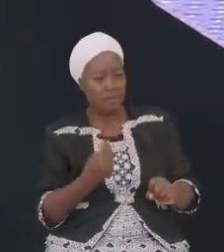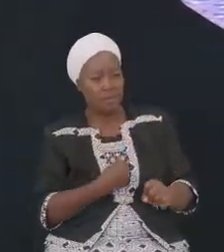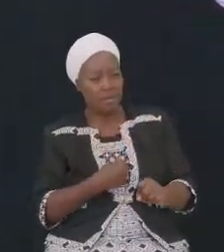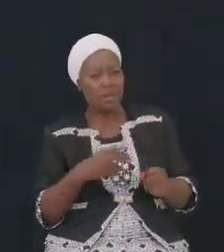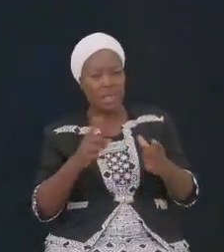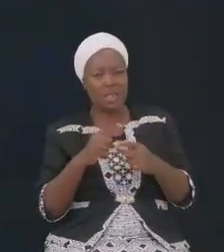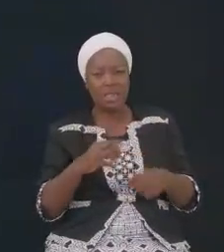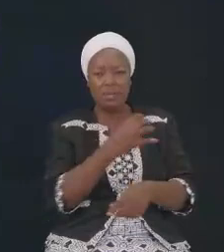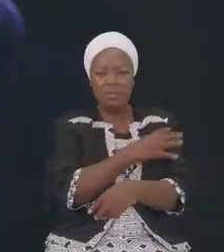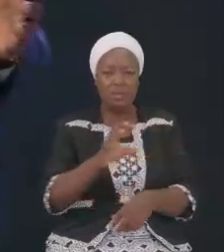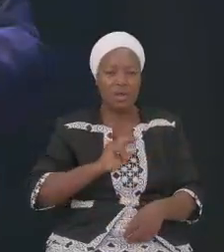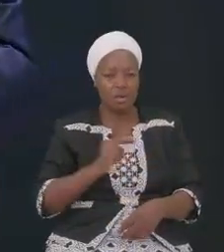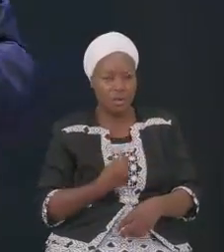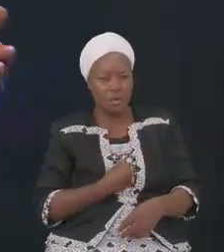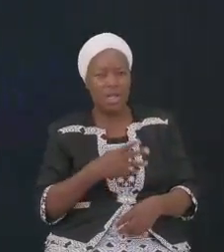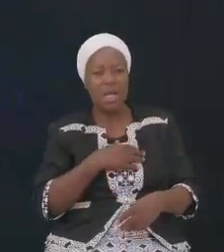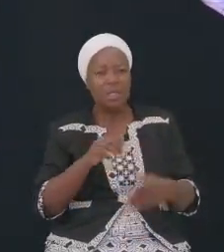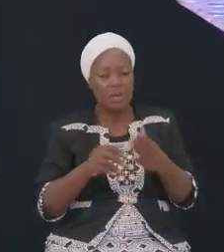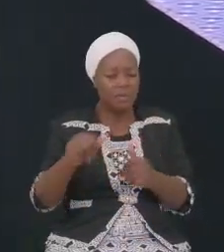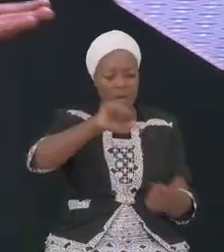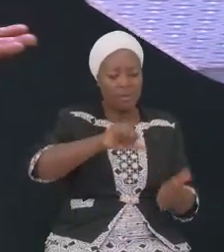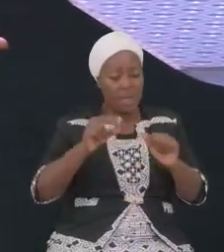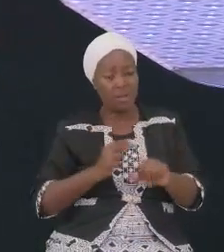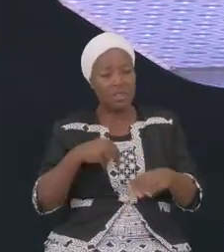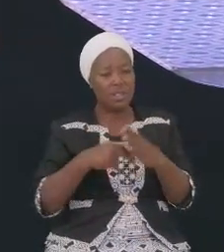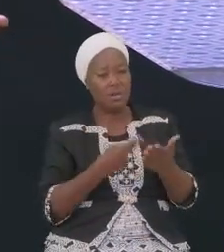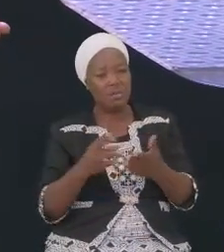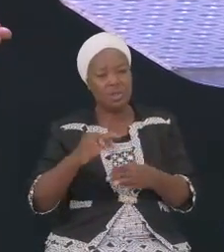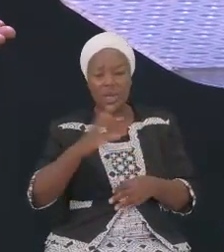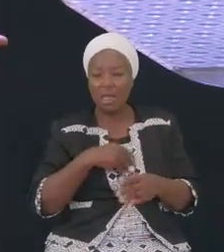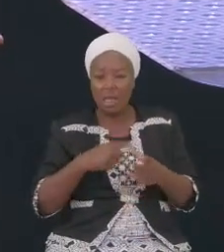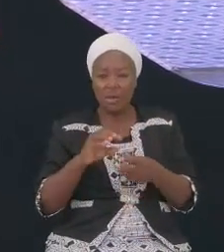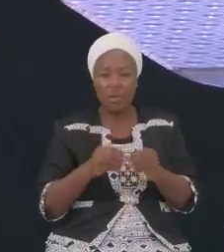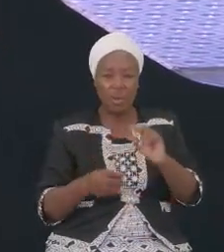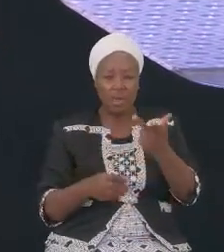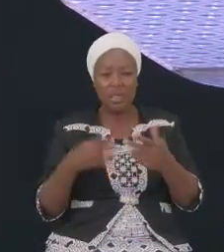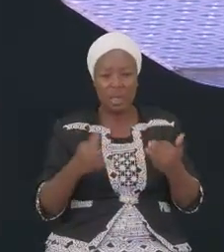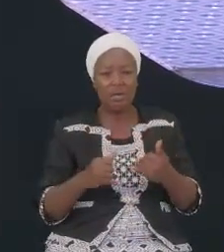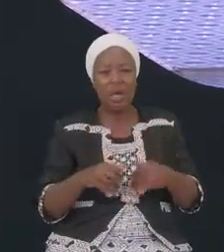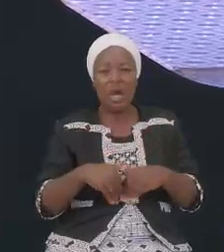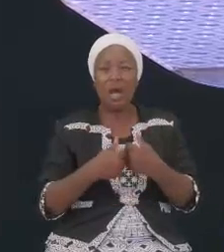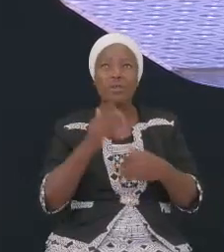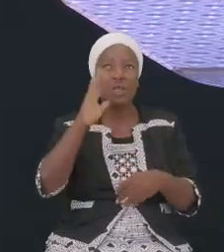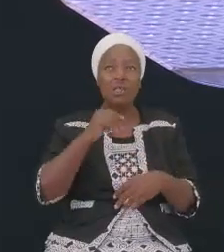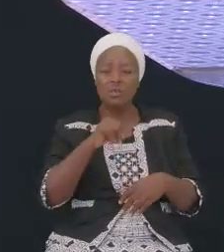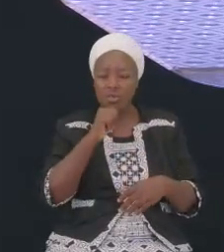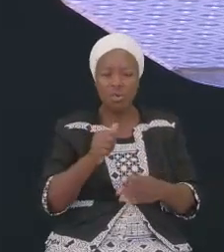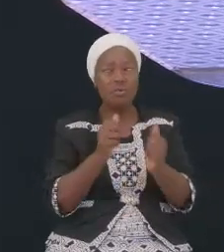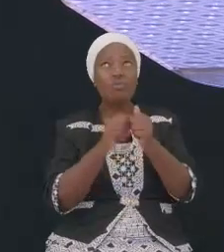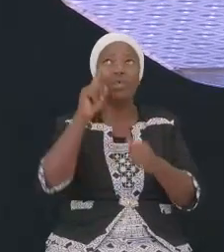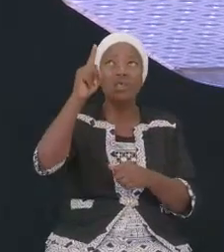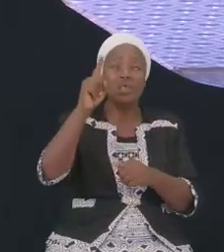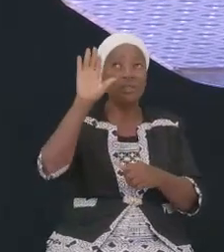the Holy Ghost. Number three, and then how shall he not now freely with him give us